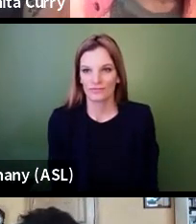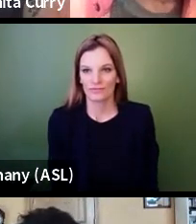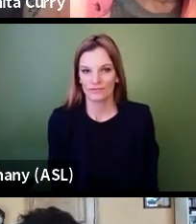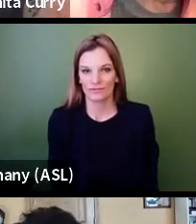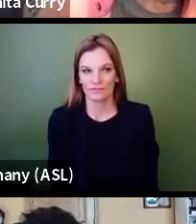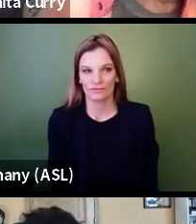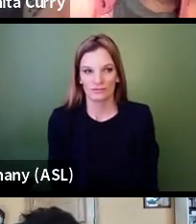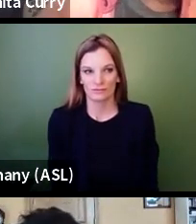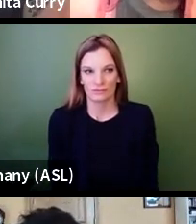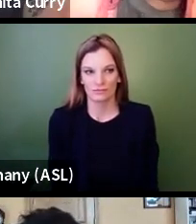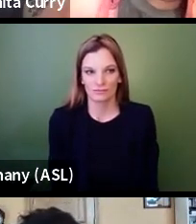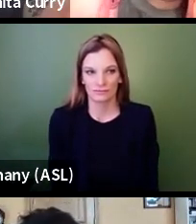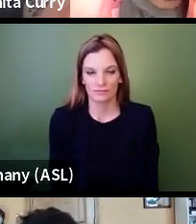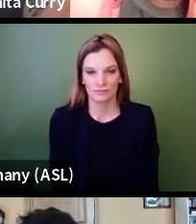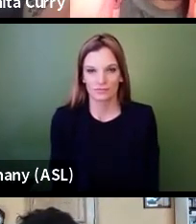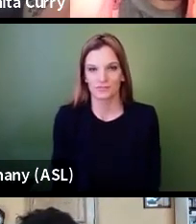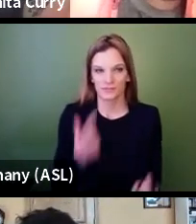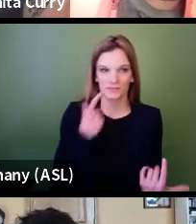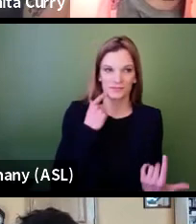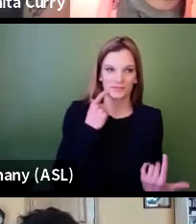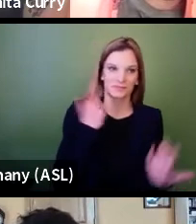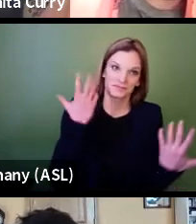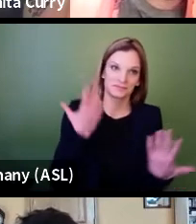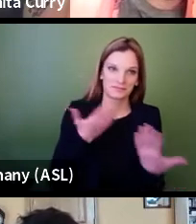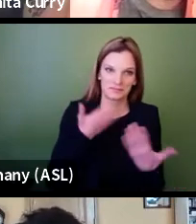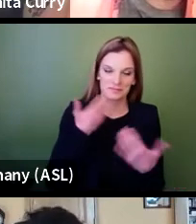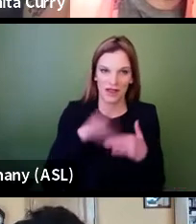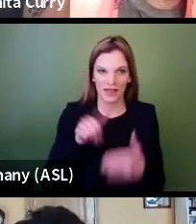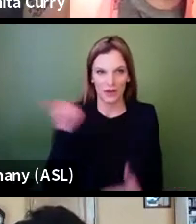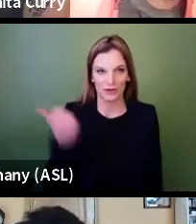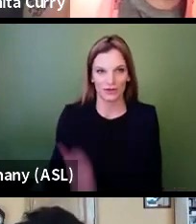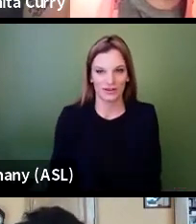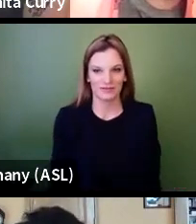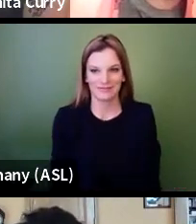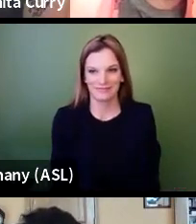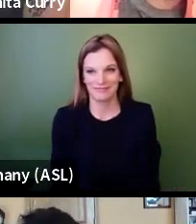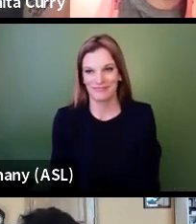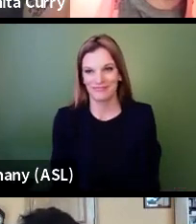Well, hey, it beats the alternative.